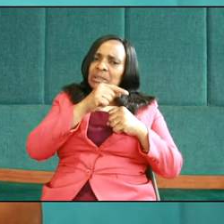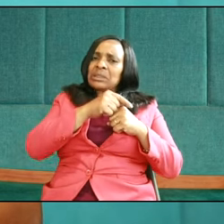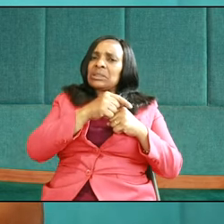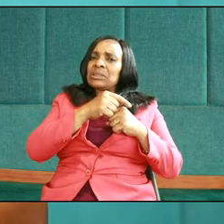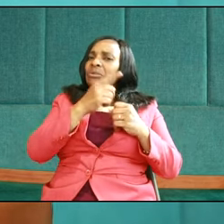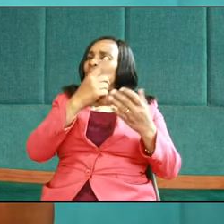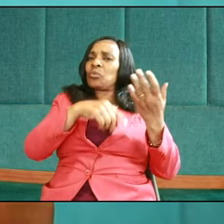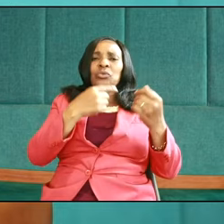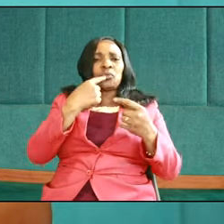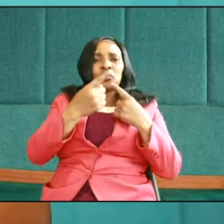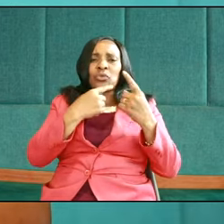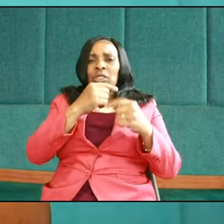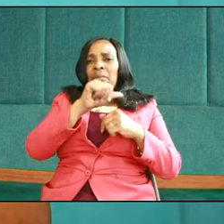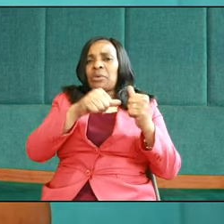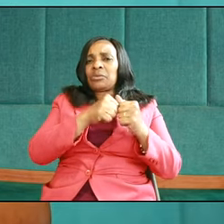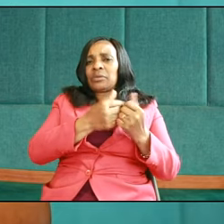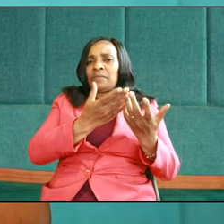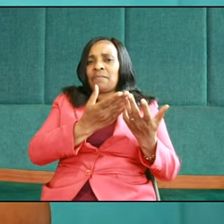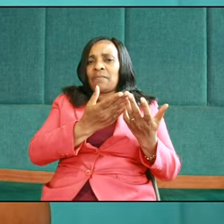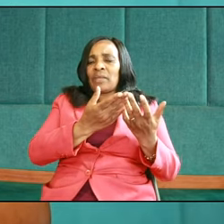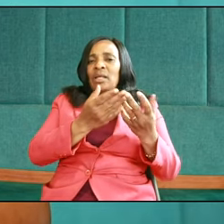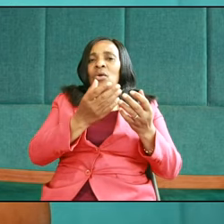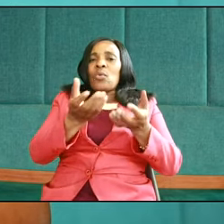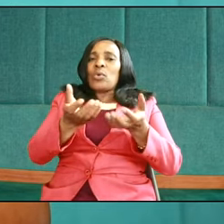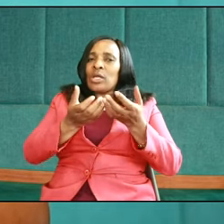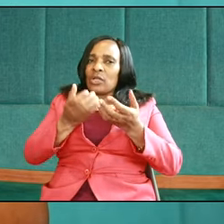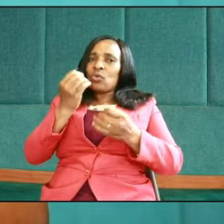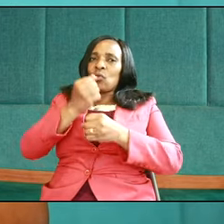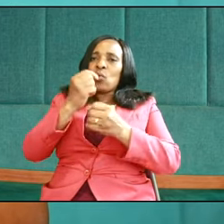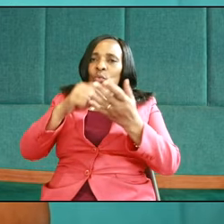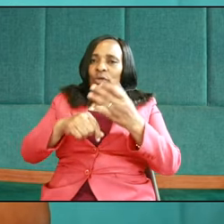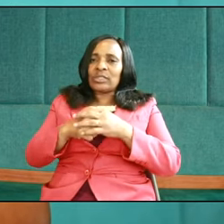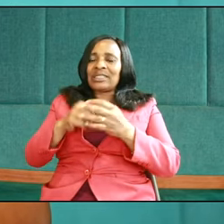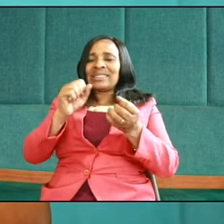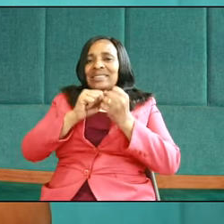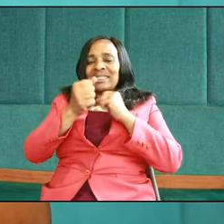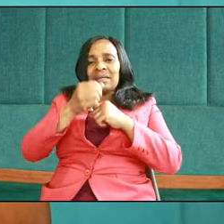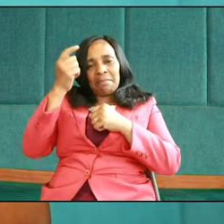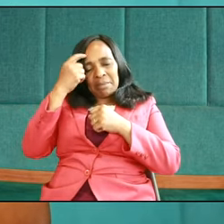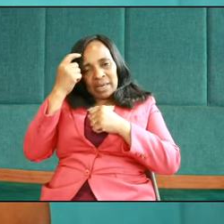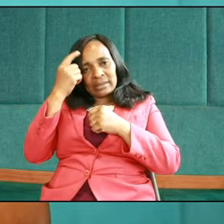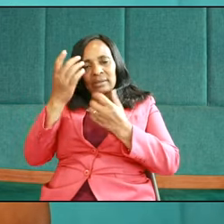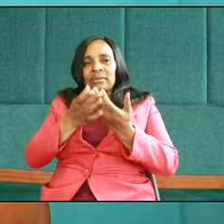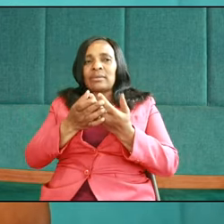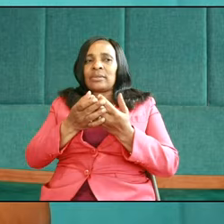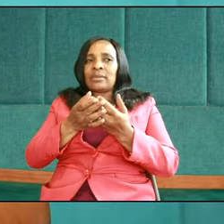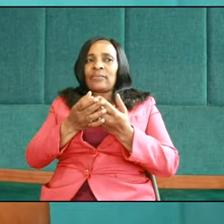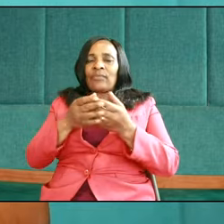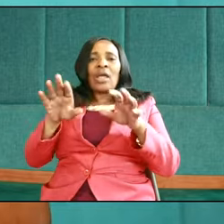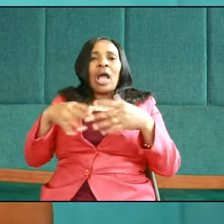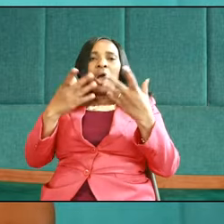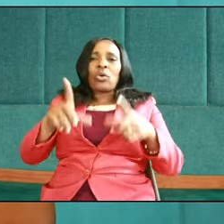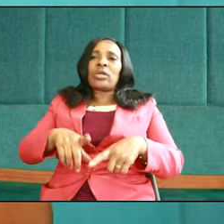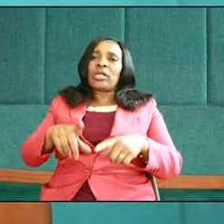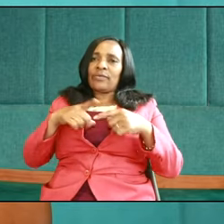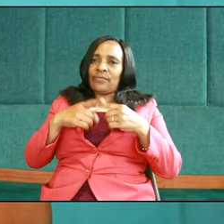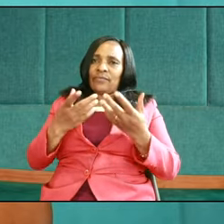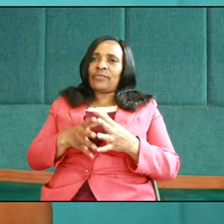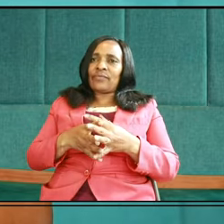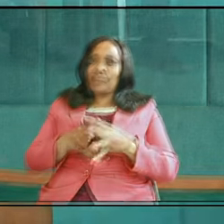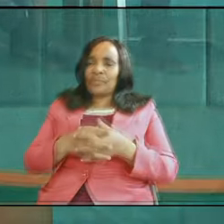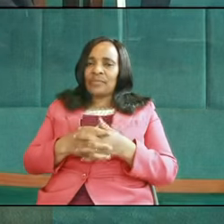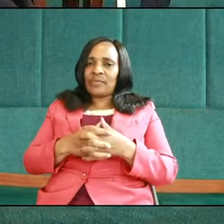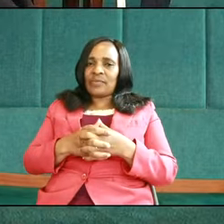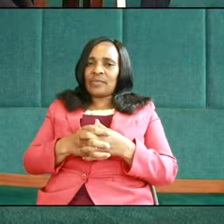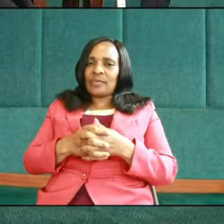say. And we need to, you know, we need to change our mindset about how we live.